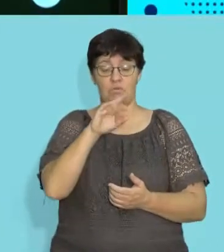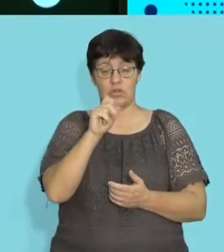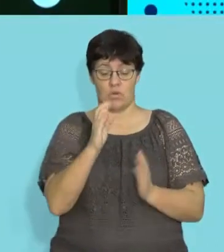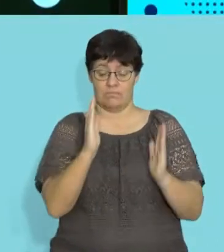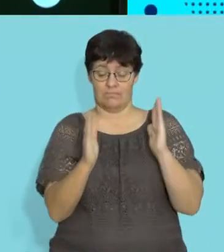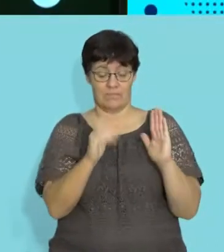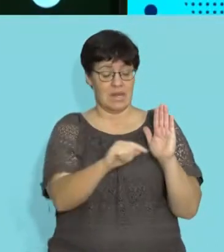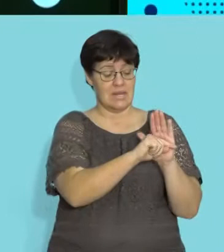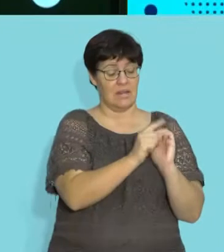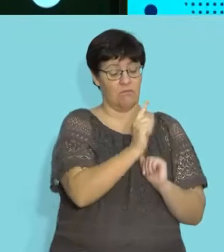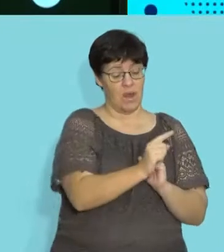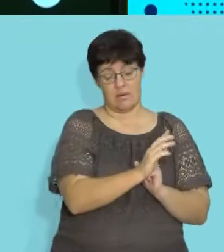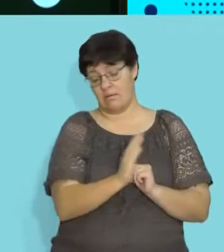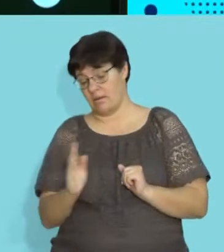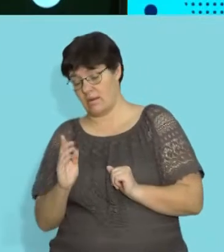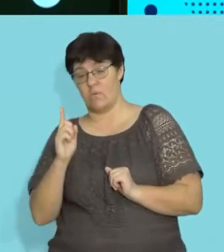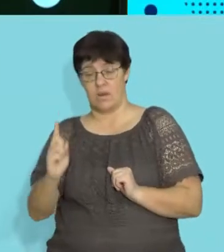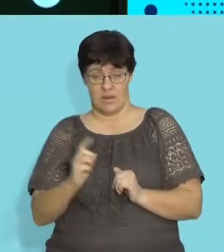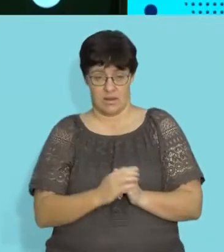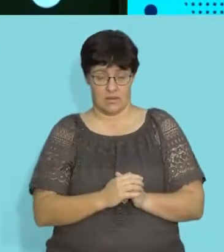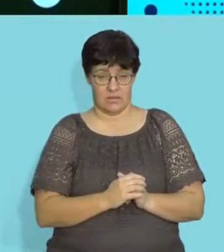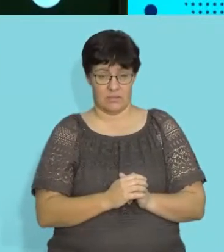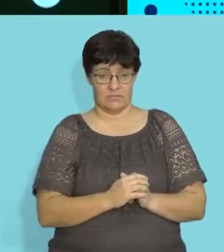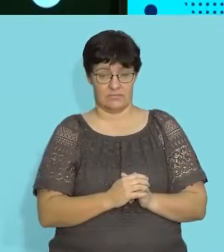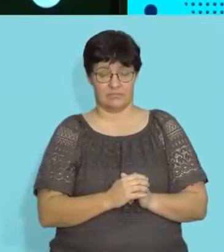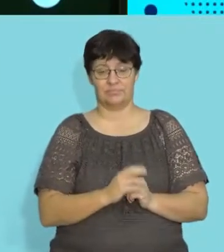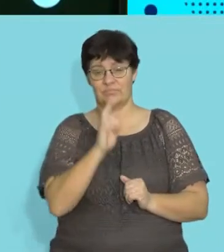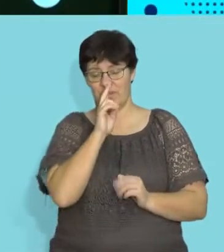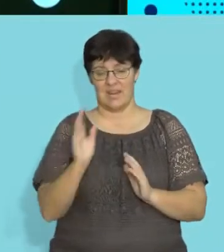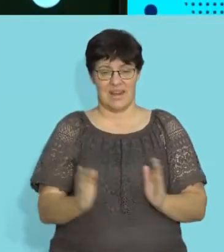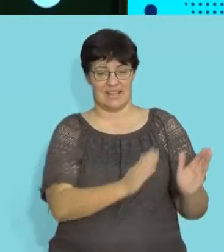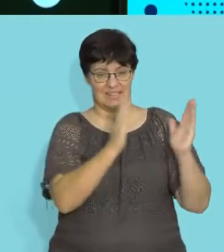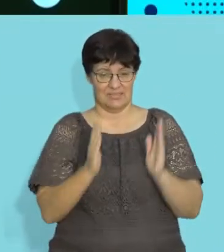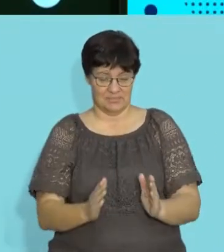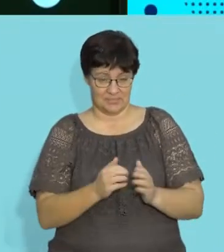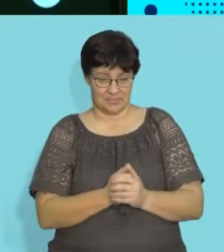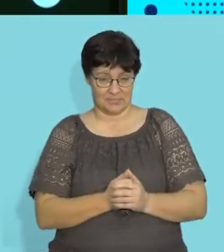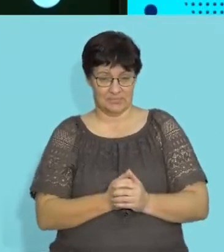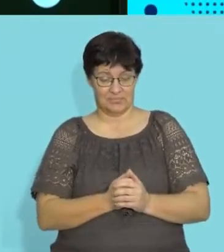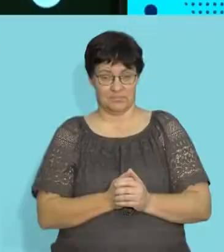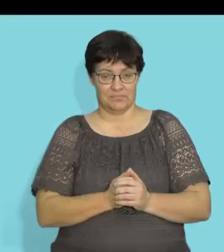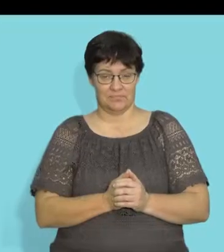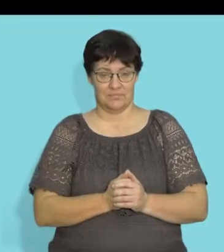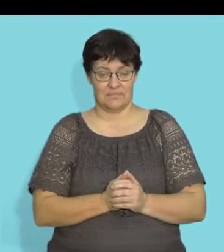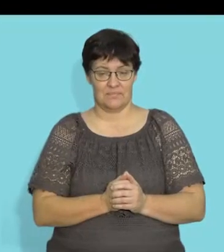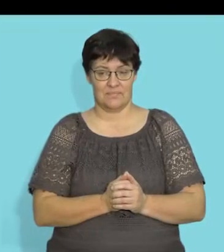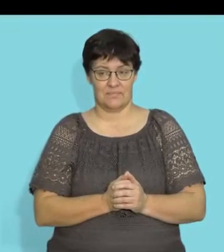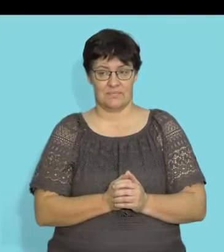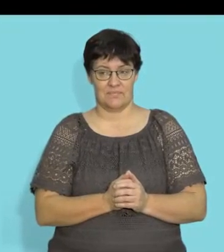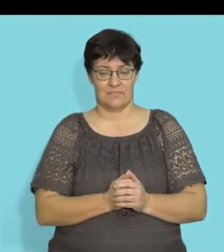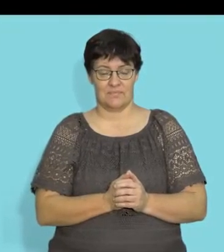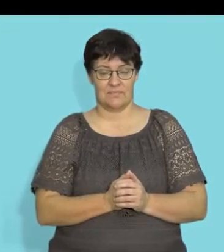is between -1 and 1. Let's look at the next slide together.